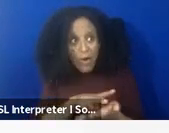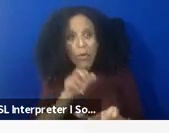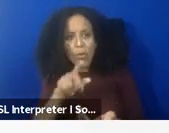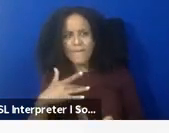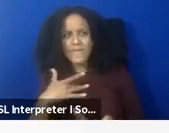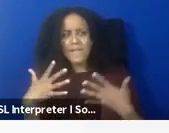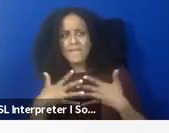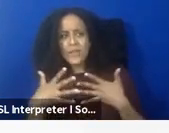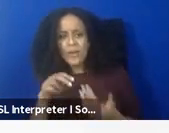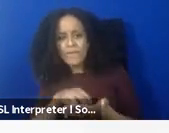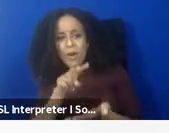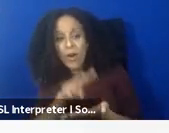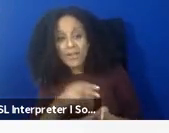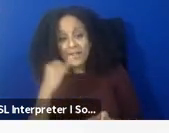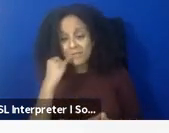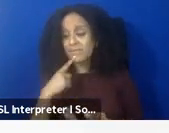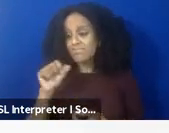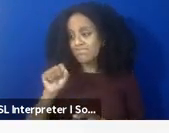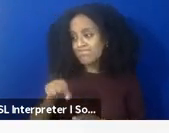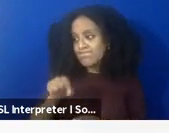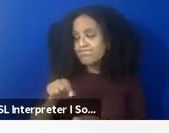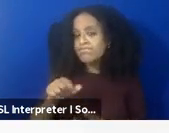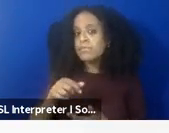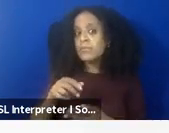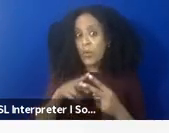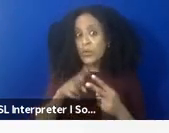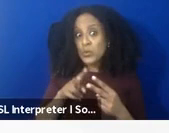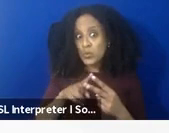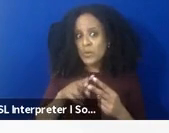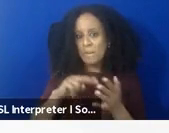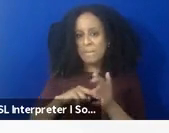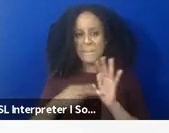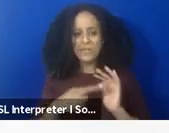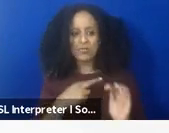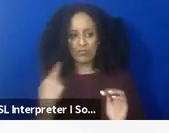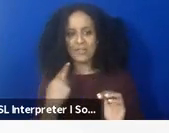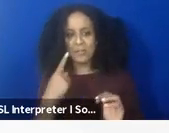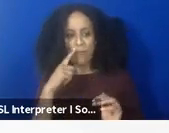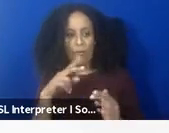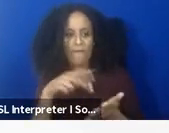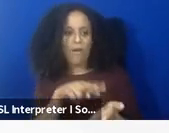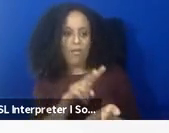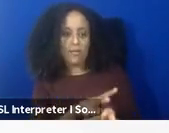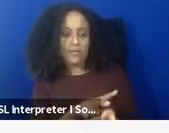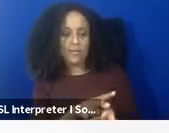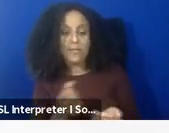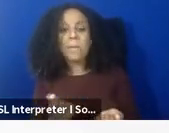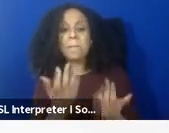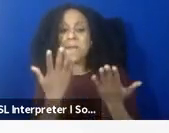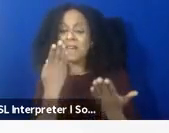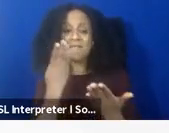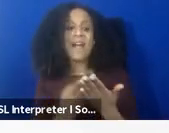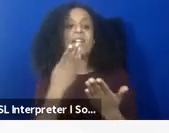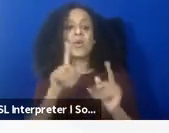falling? If they say yes to those 2 things, they're at risk for falls. There's also many validated